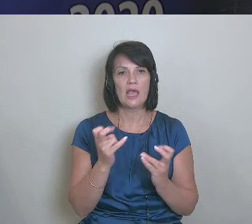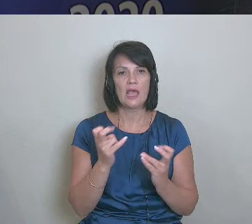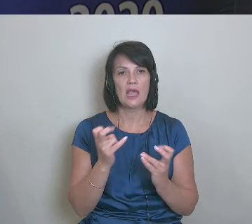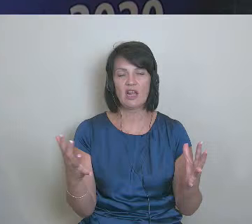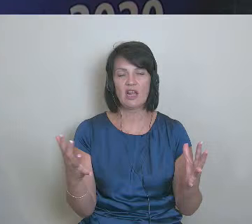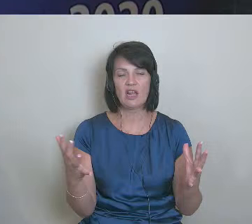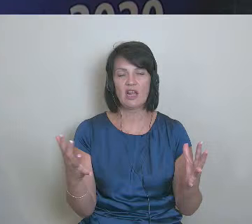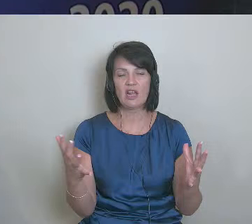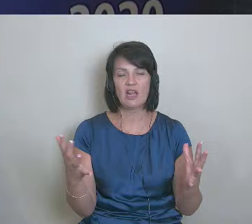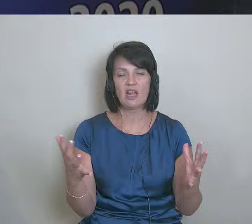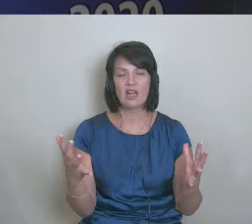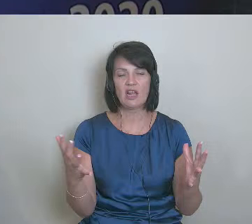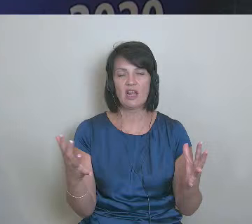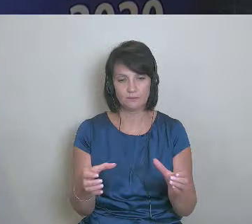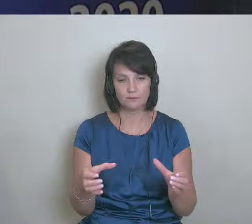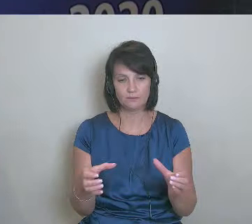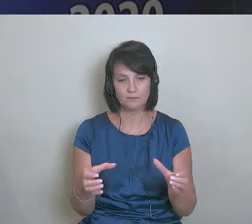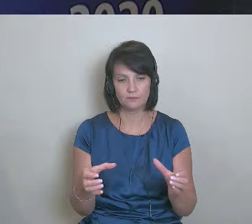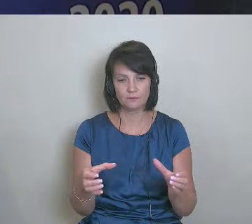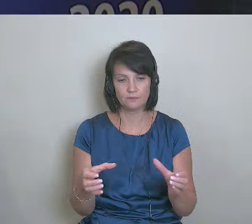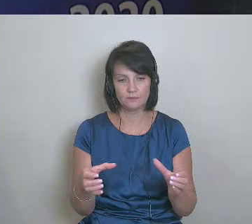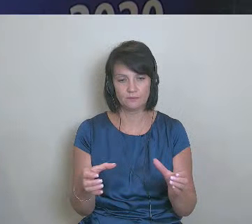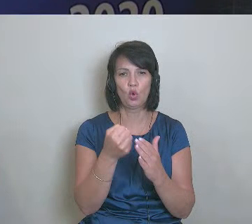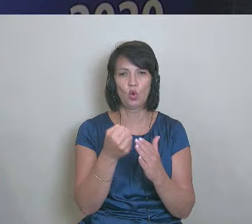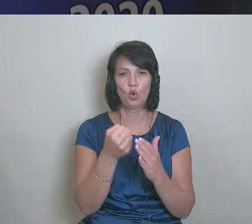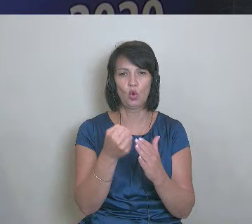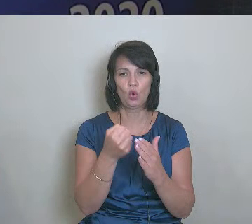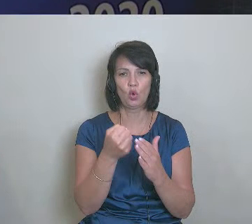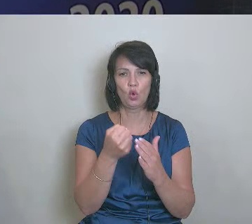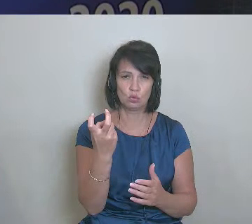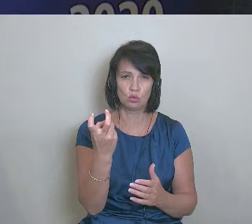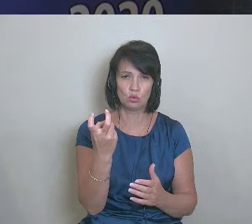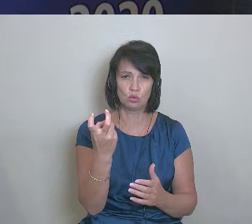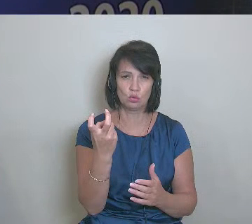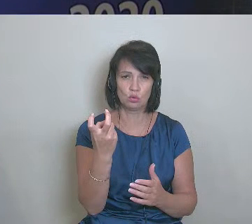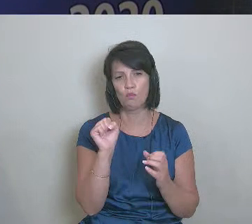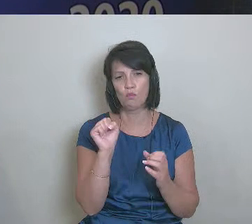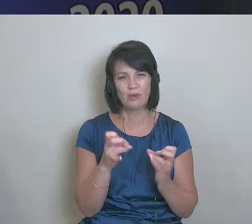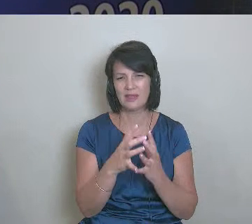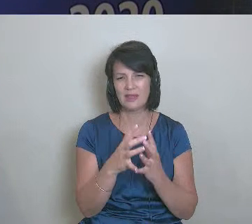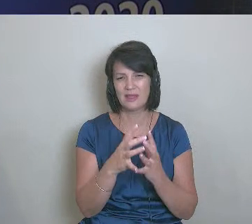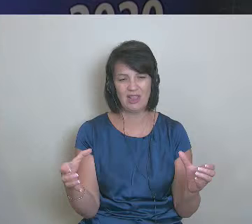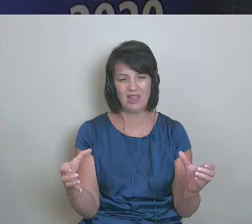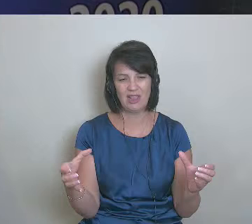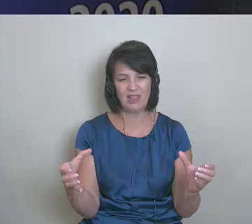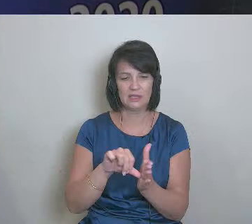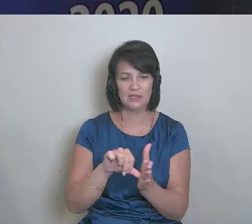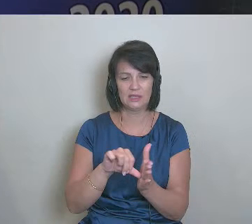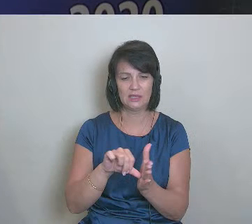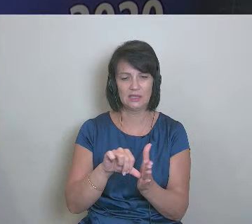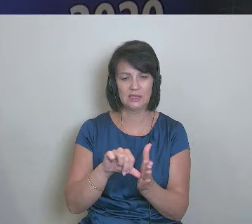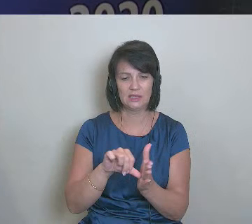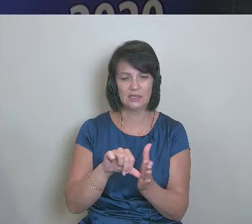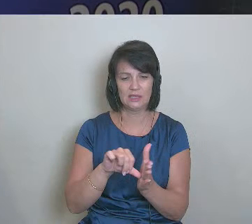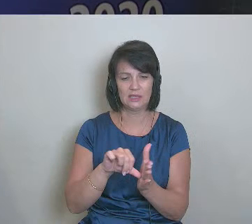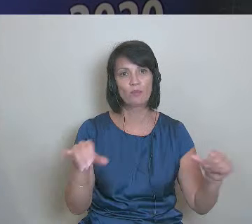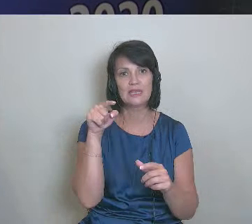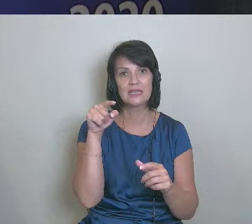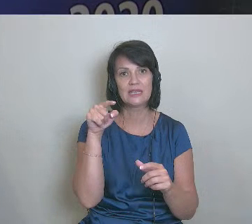that we have small precincts up to 200 where there should be very